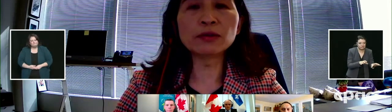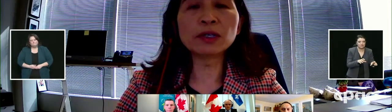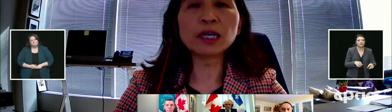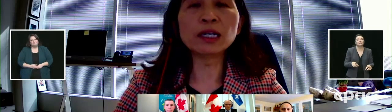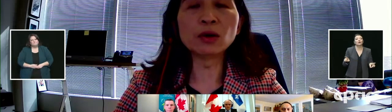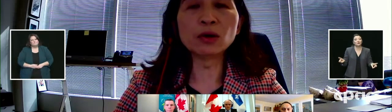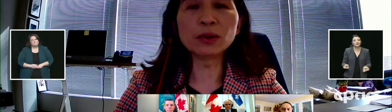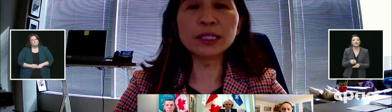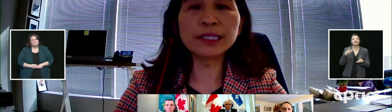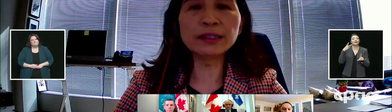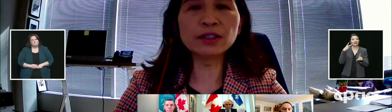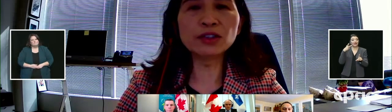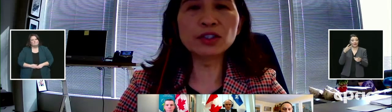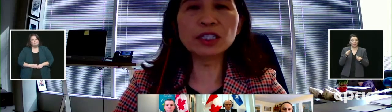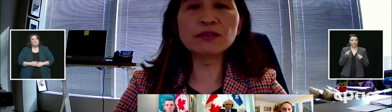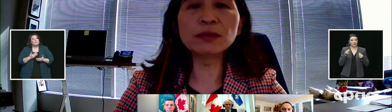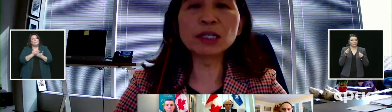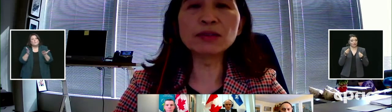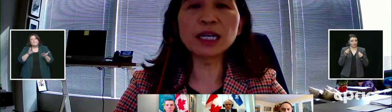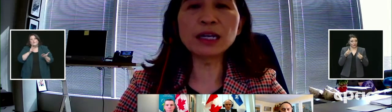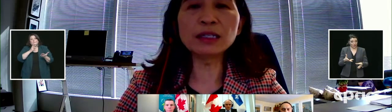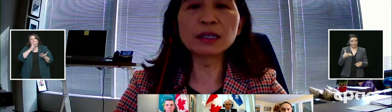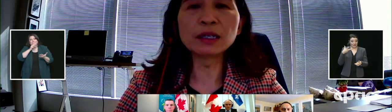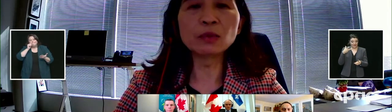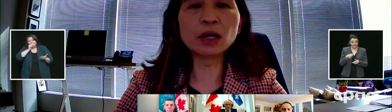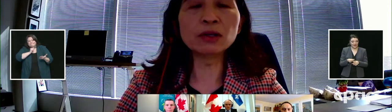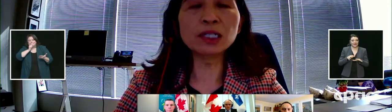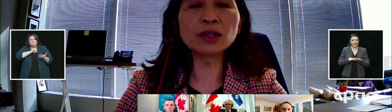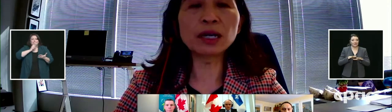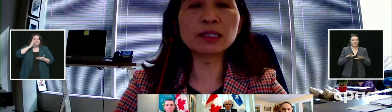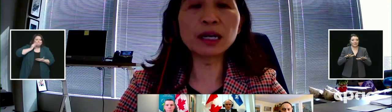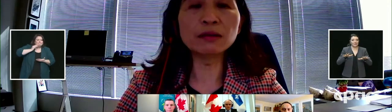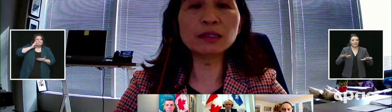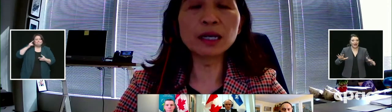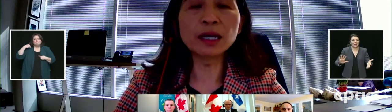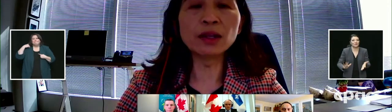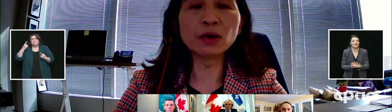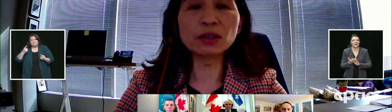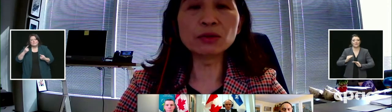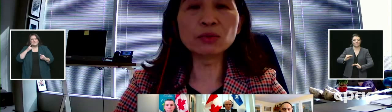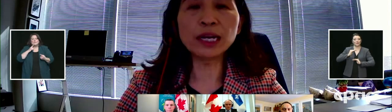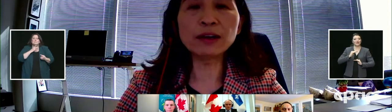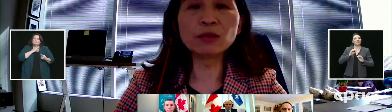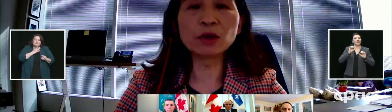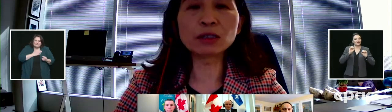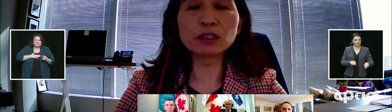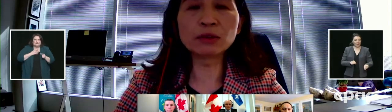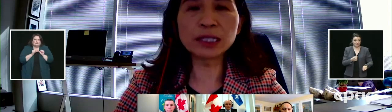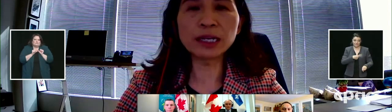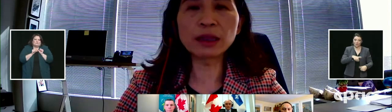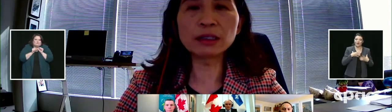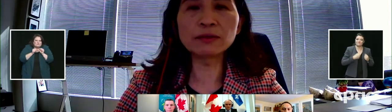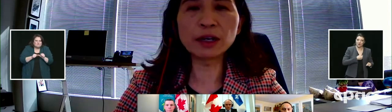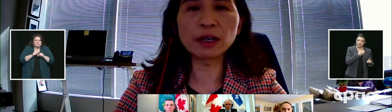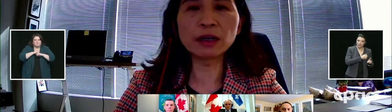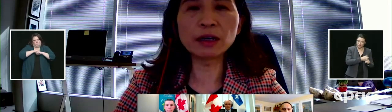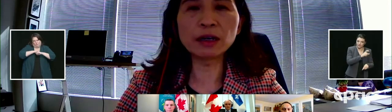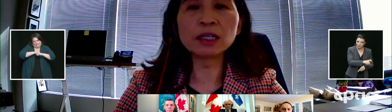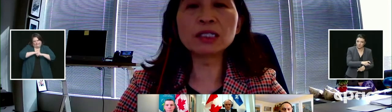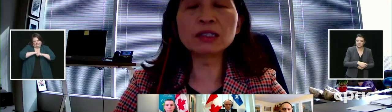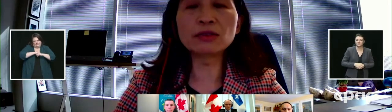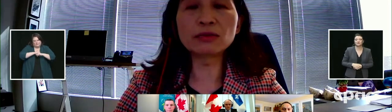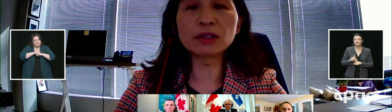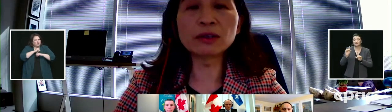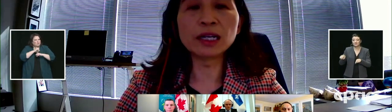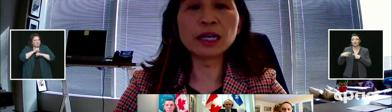through and all we stand to achieve in the months ahead, we owe it to ourselves and all those we have worked to protect thus far to see